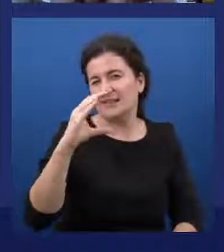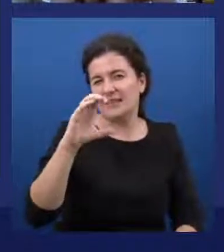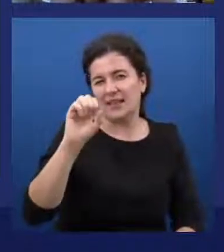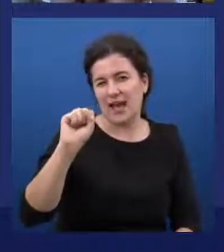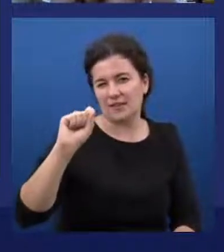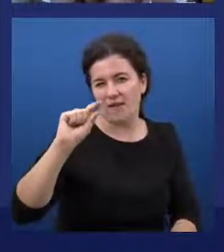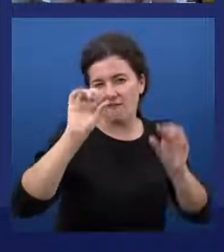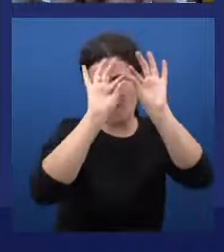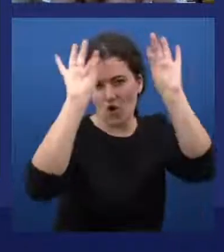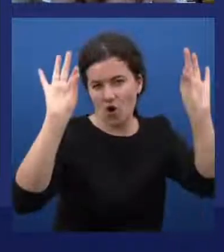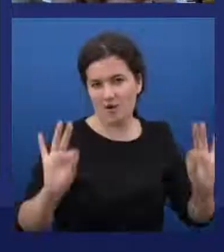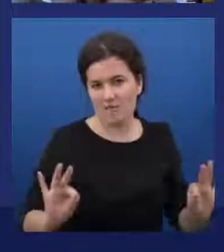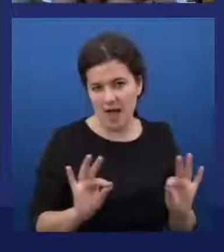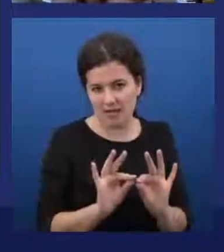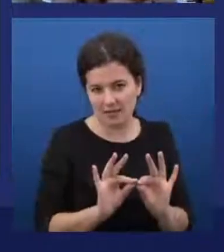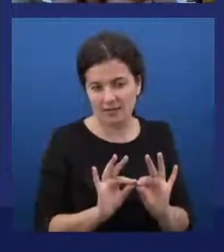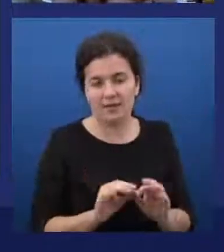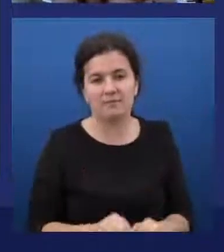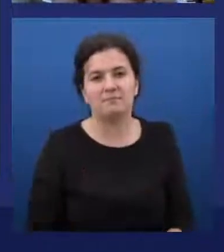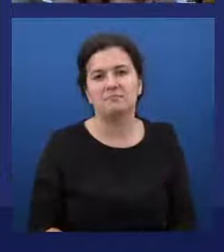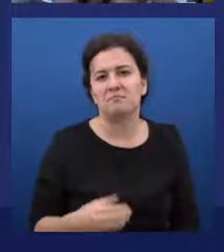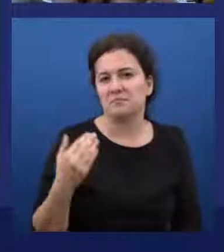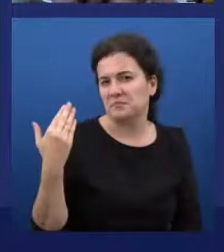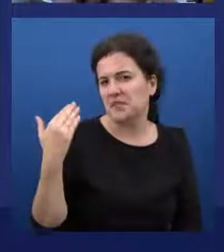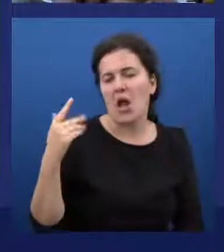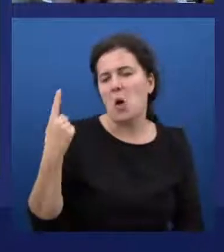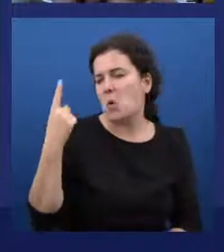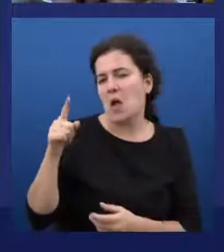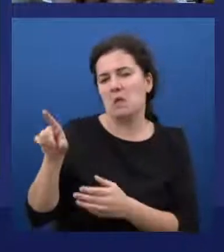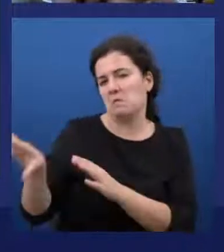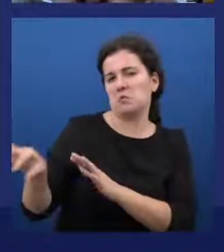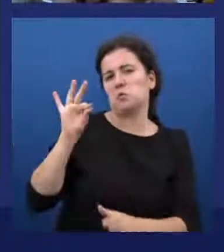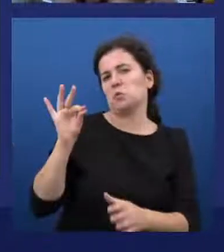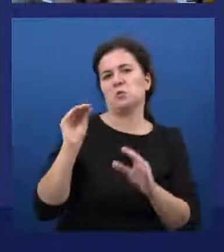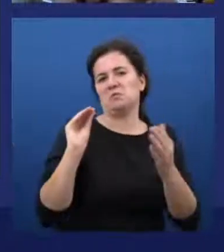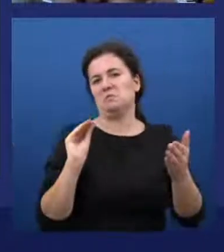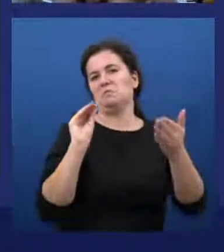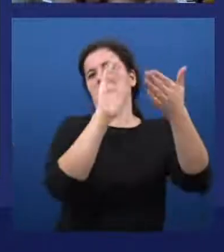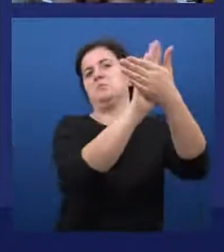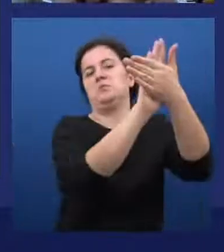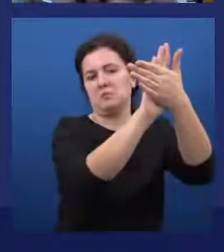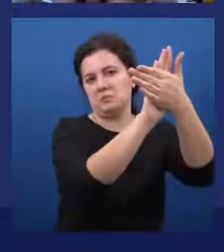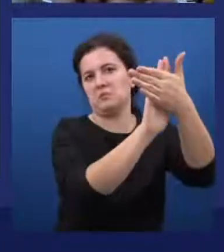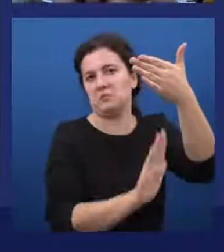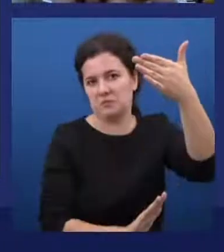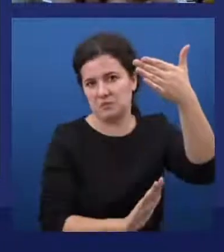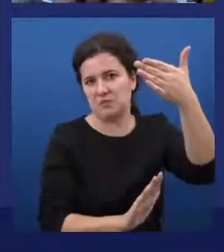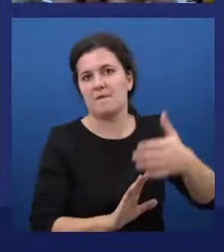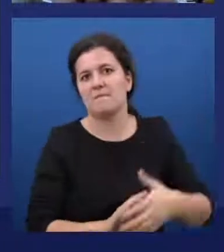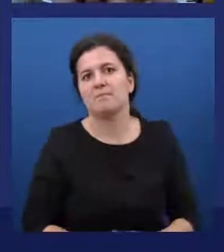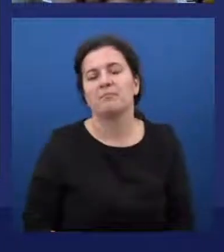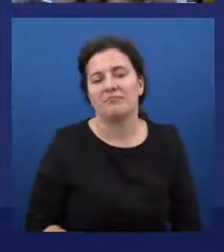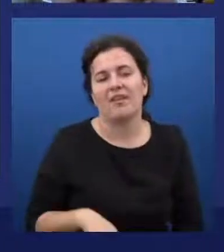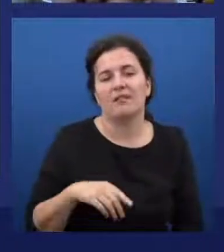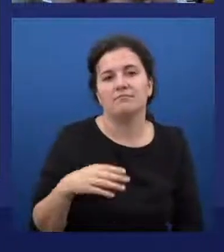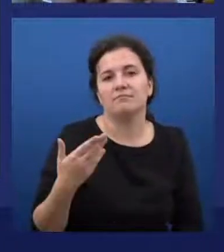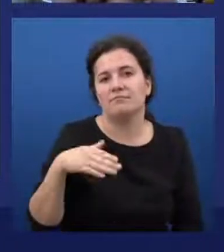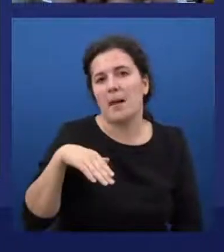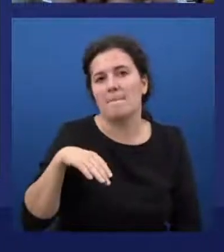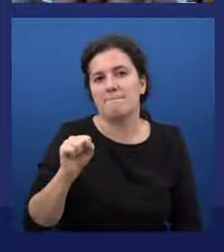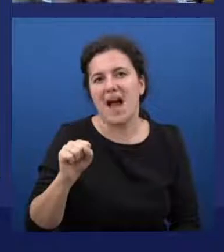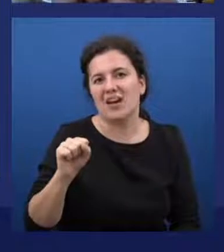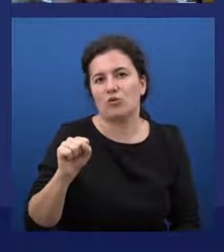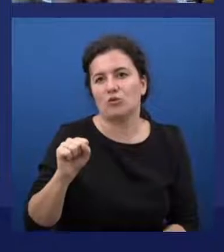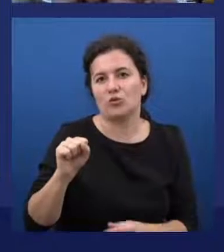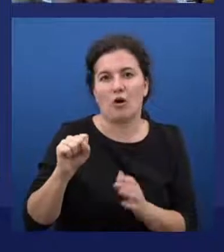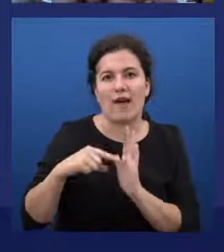I got it from one of the samples on GitHub, Microsoft samples. So